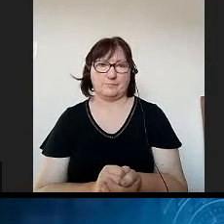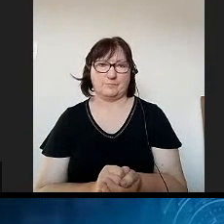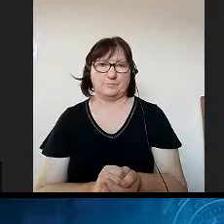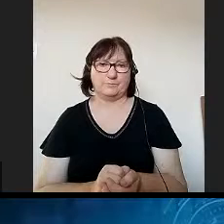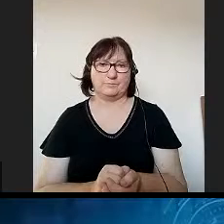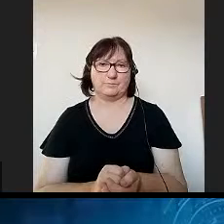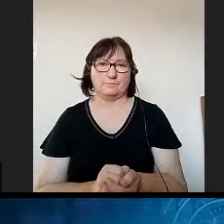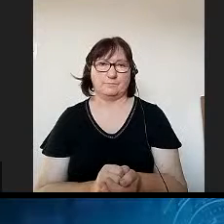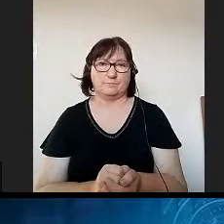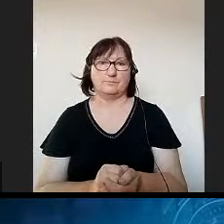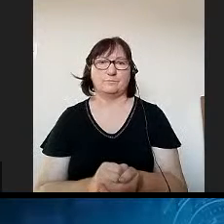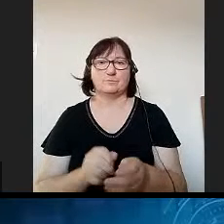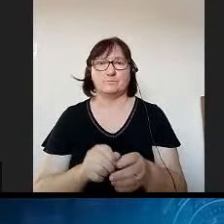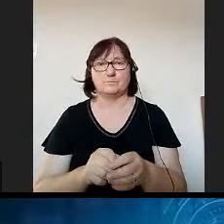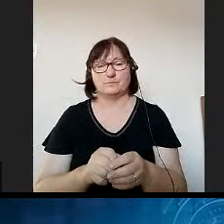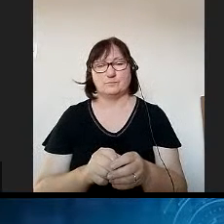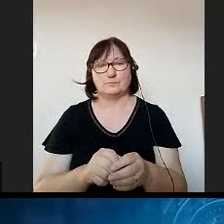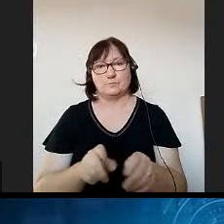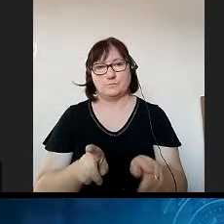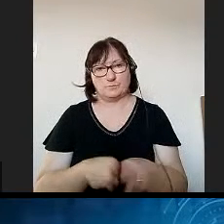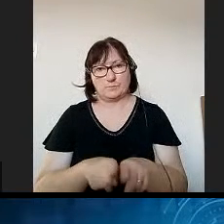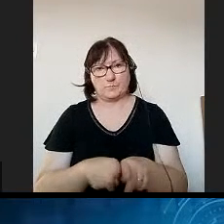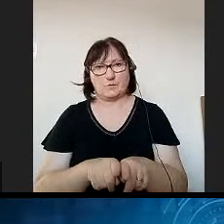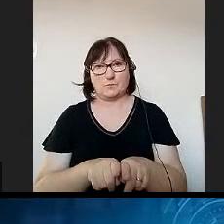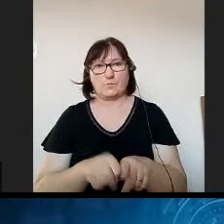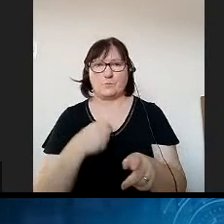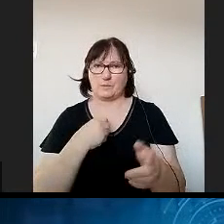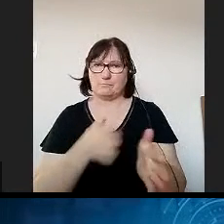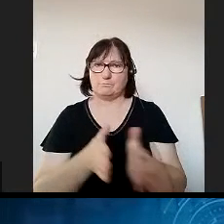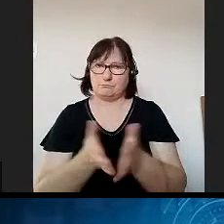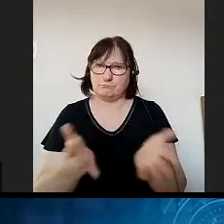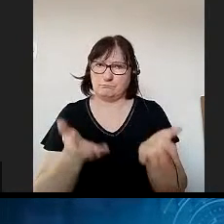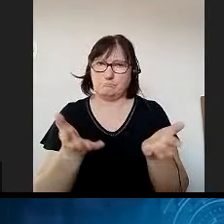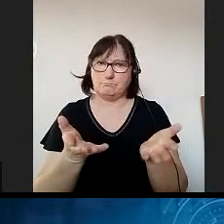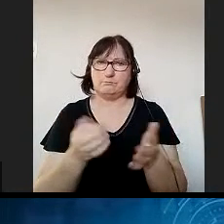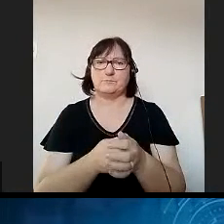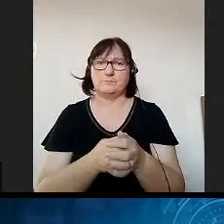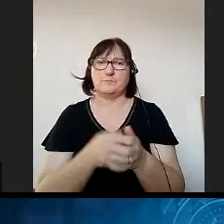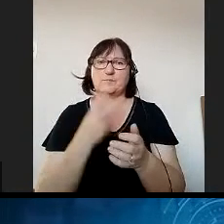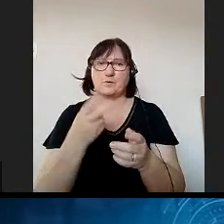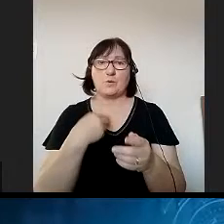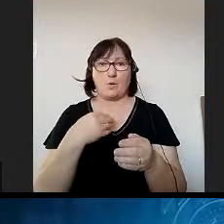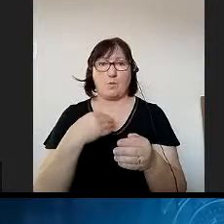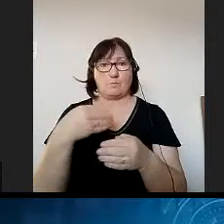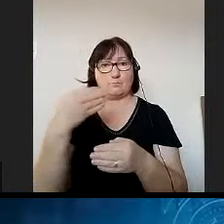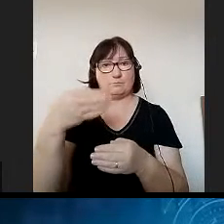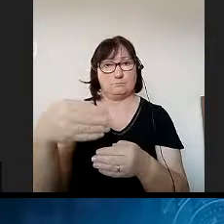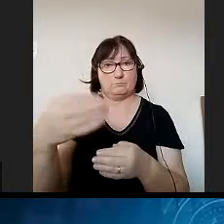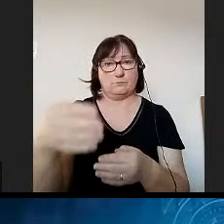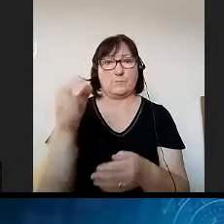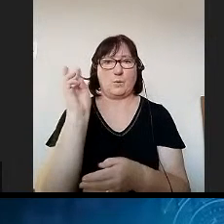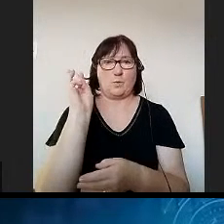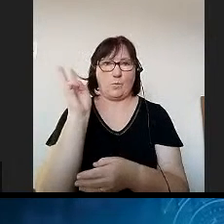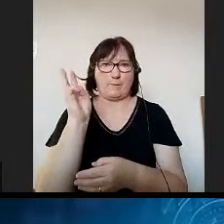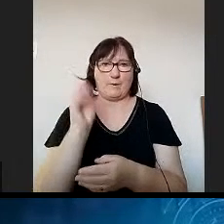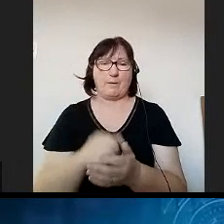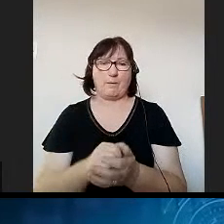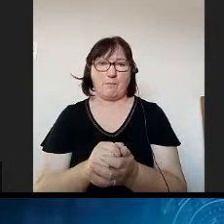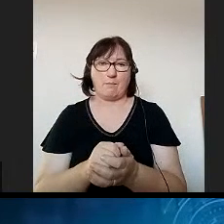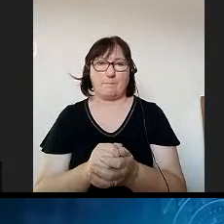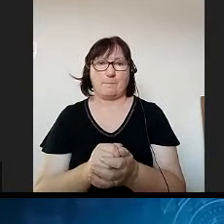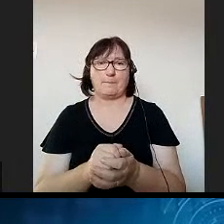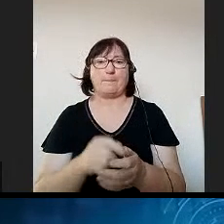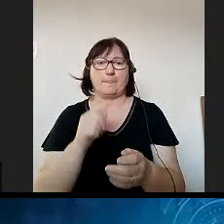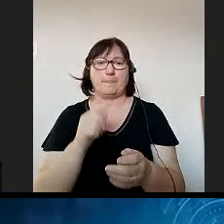to end, I would like to also encourage you to look out for our upcoming webinar, which will be focusing on customs and excise